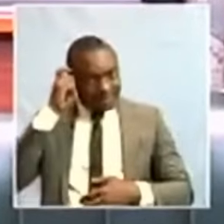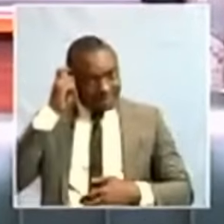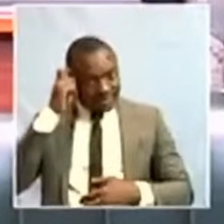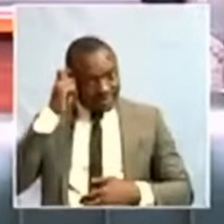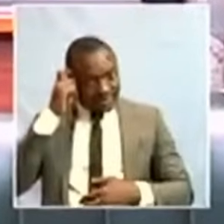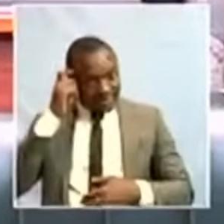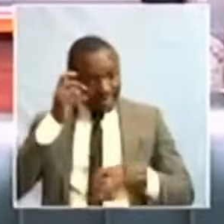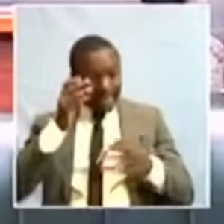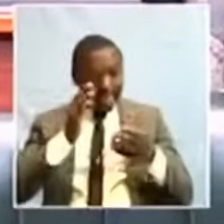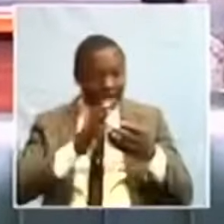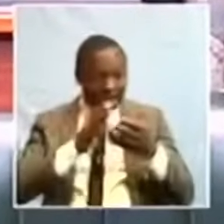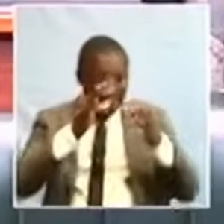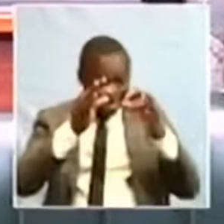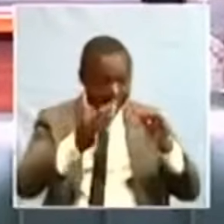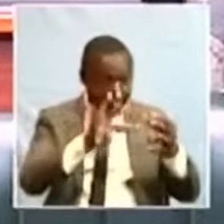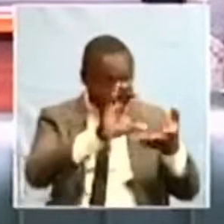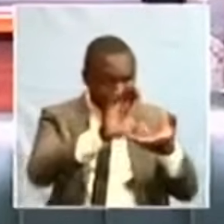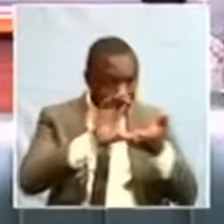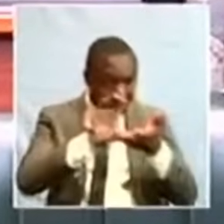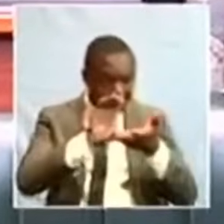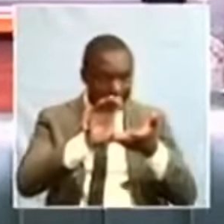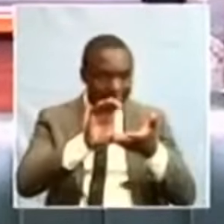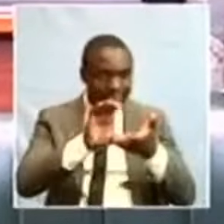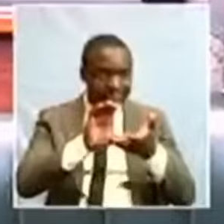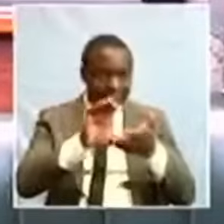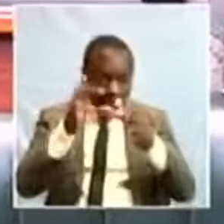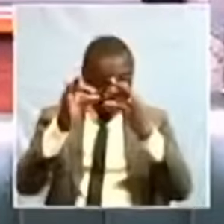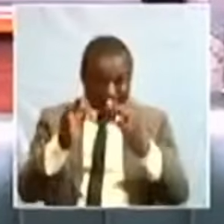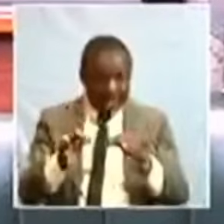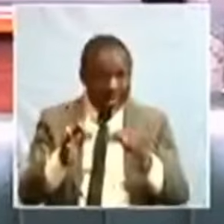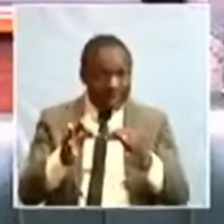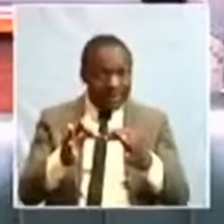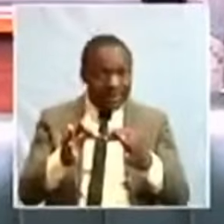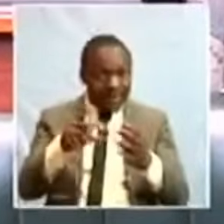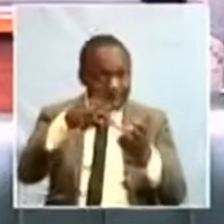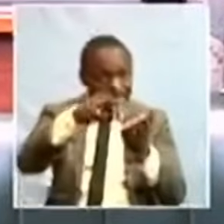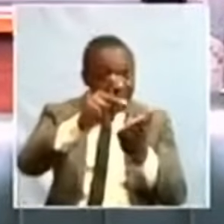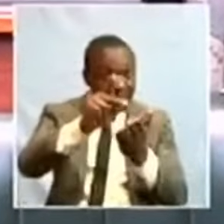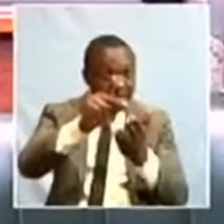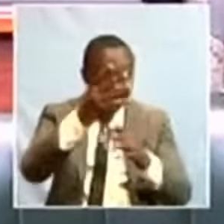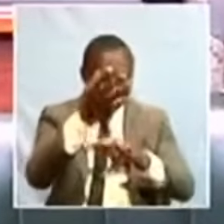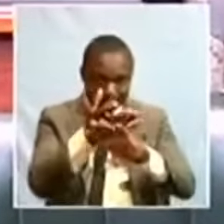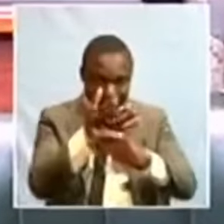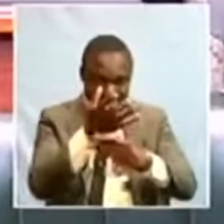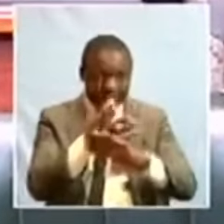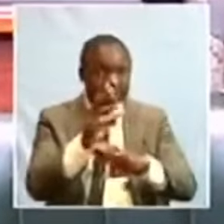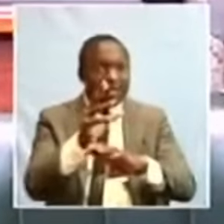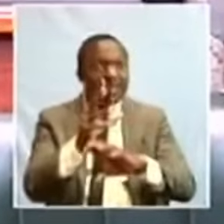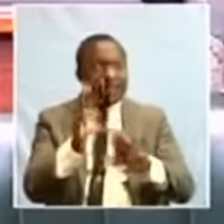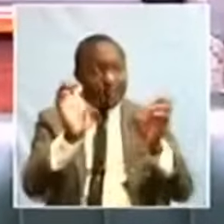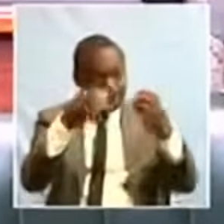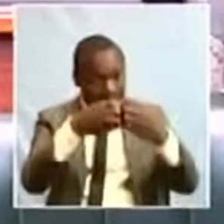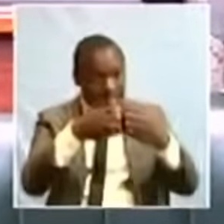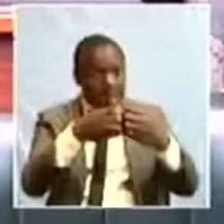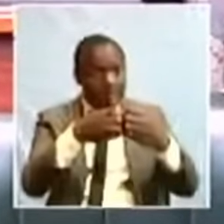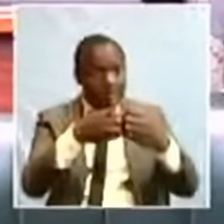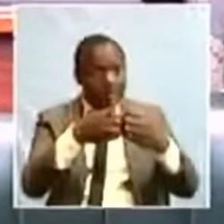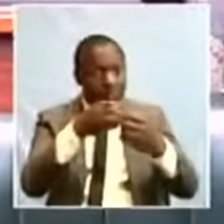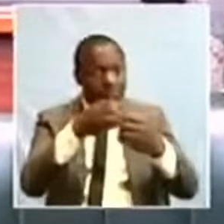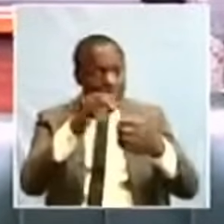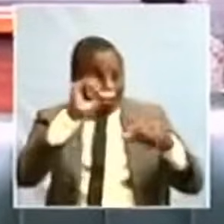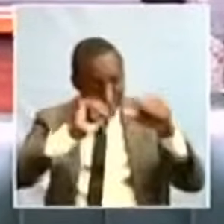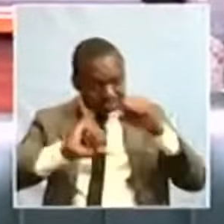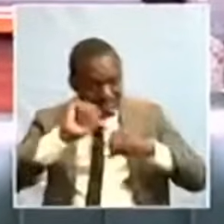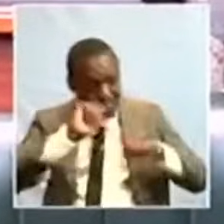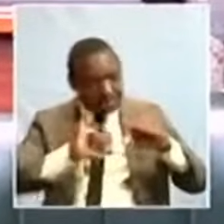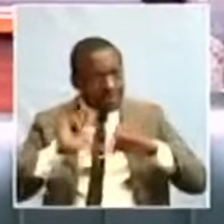when they borrow, if the payment becomes difficult, normally the banks will also assess,